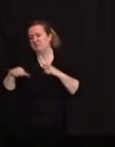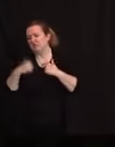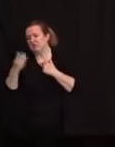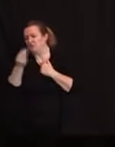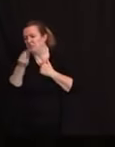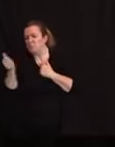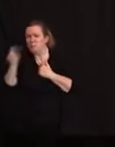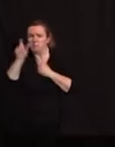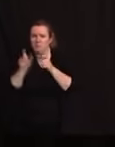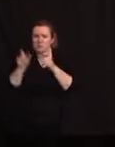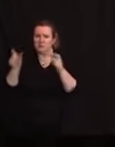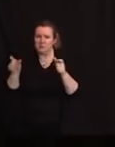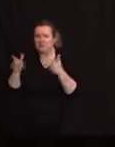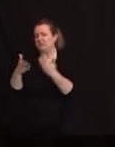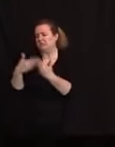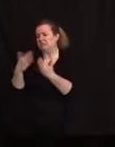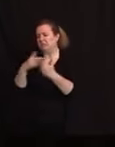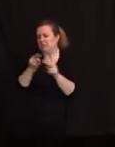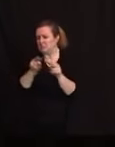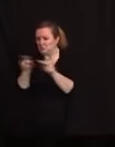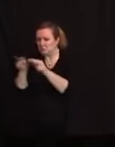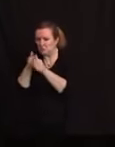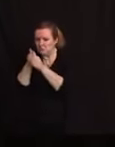in their communities, and they know their communities well.